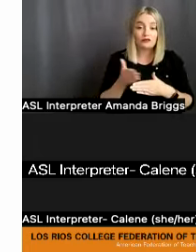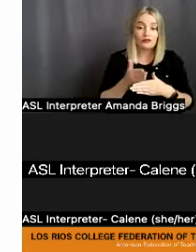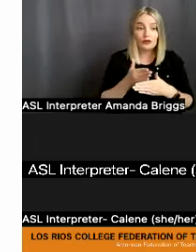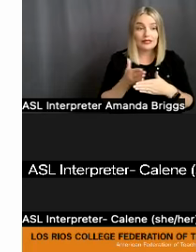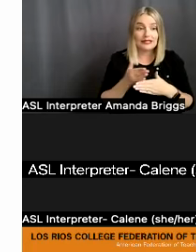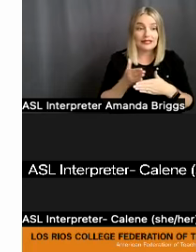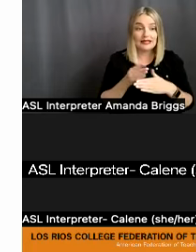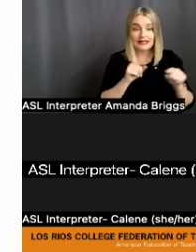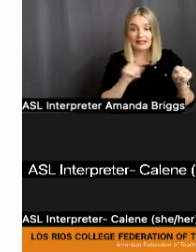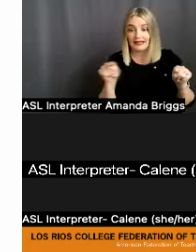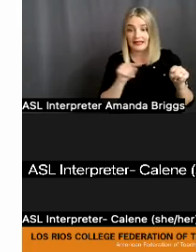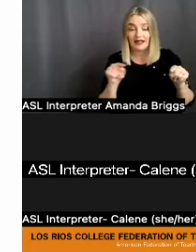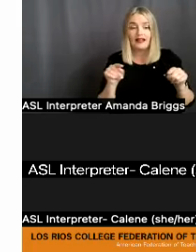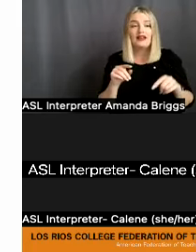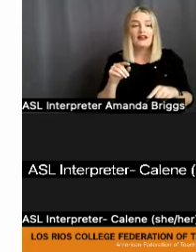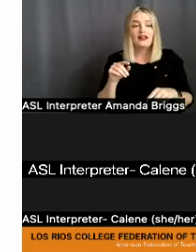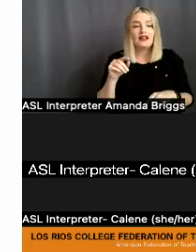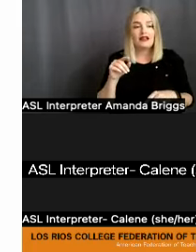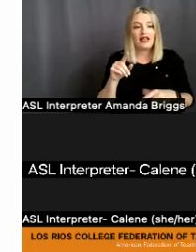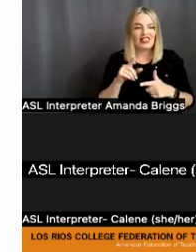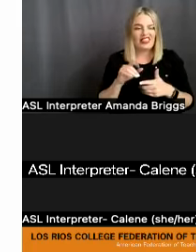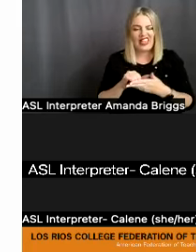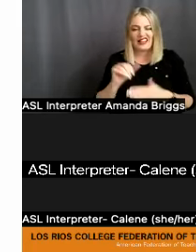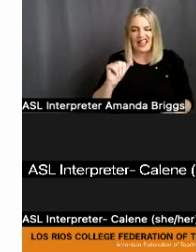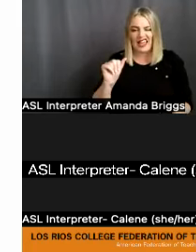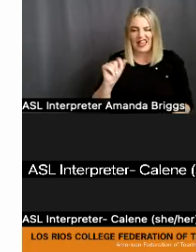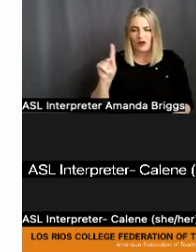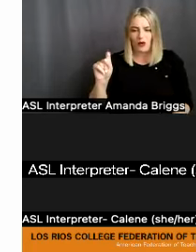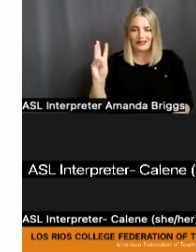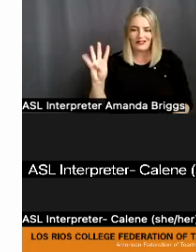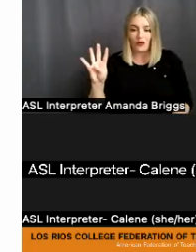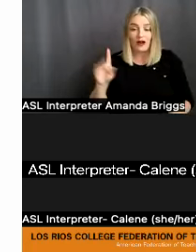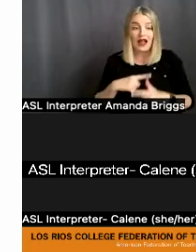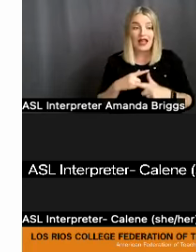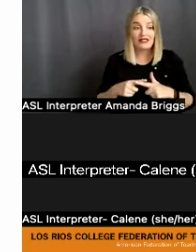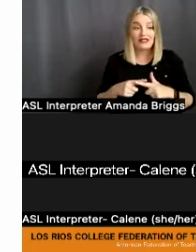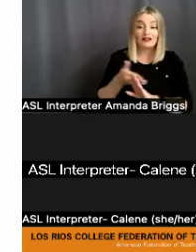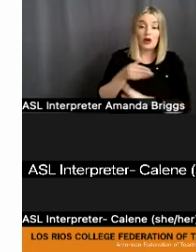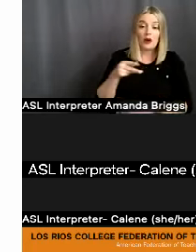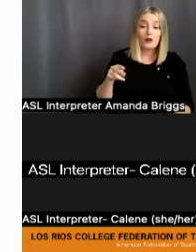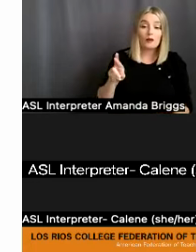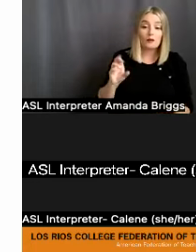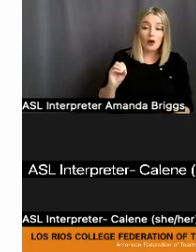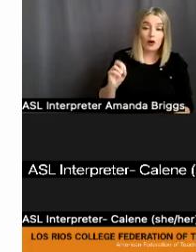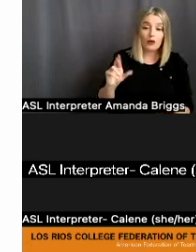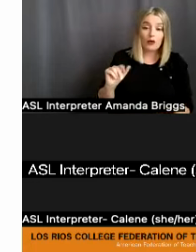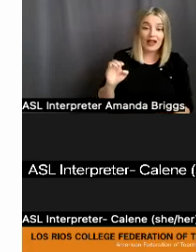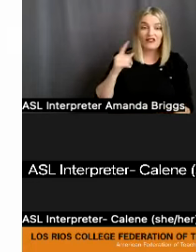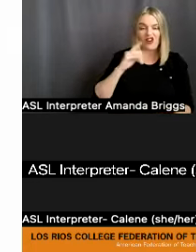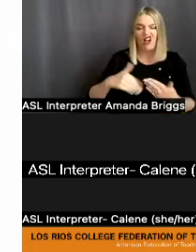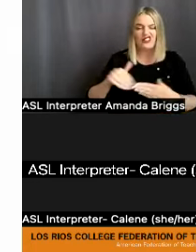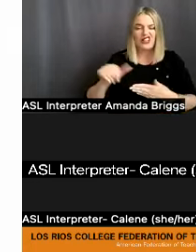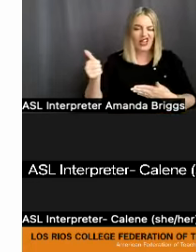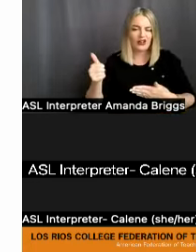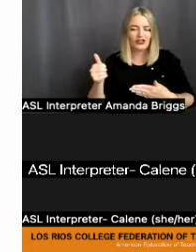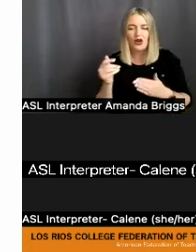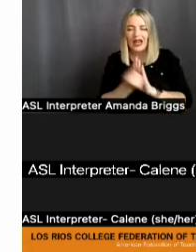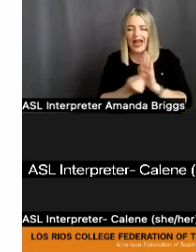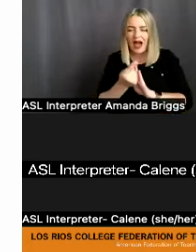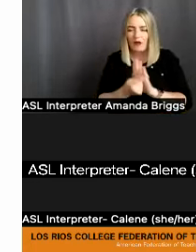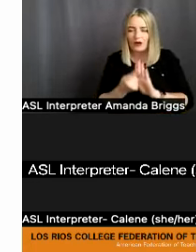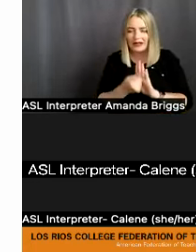the 164, and then it was prorated to all the other schedules. So this will increase the hourly wage a little